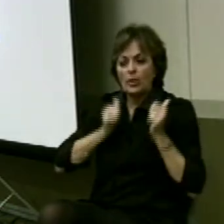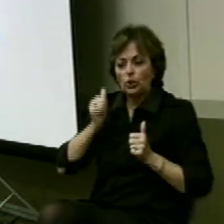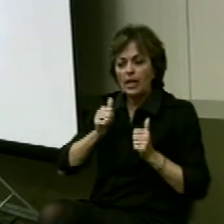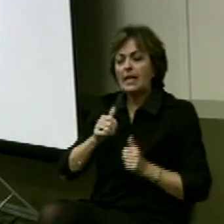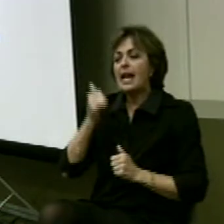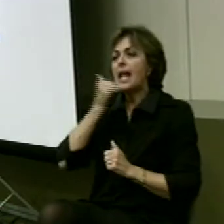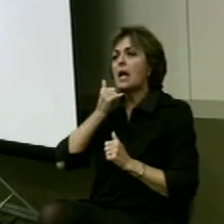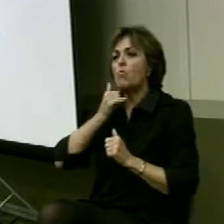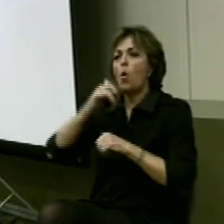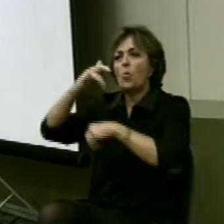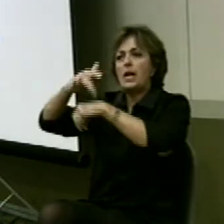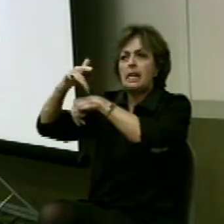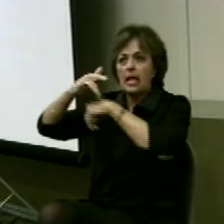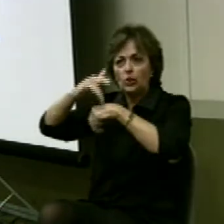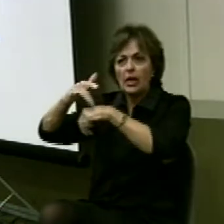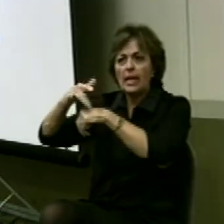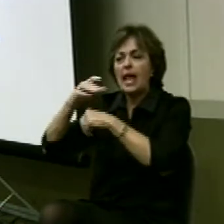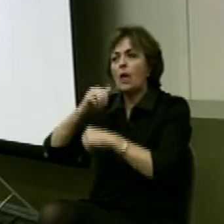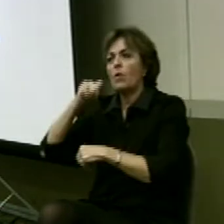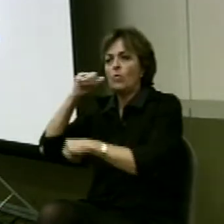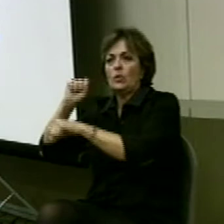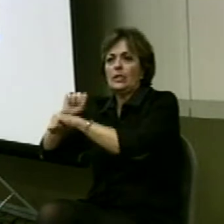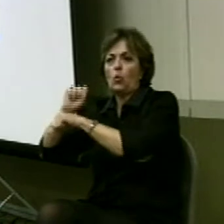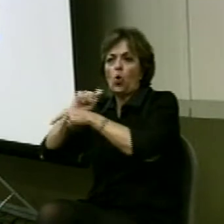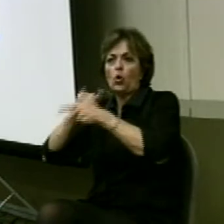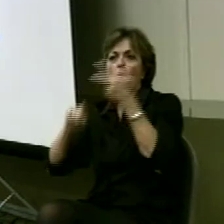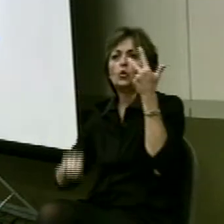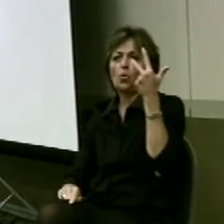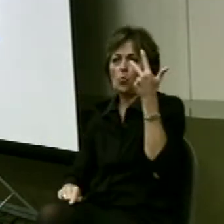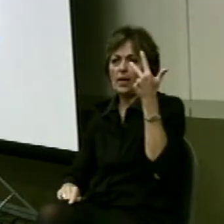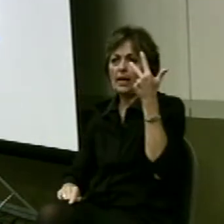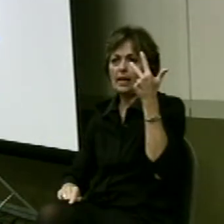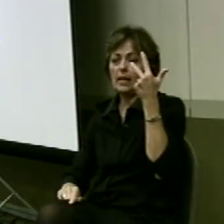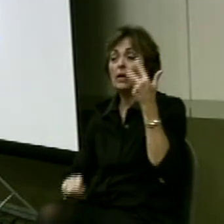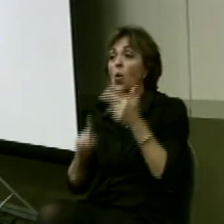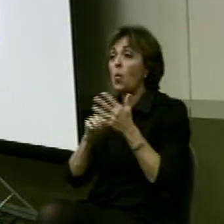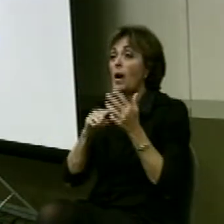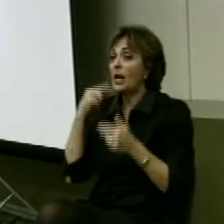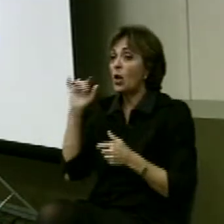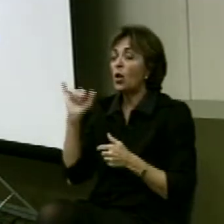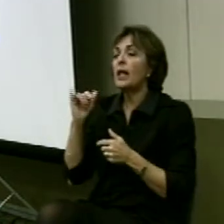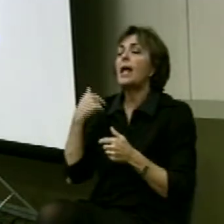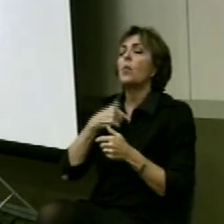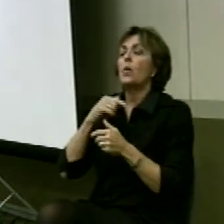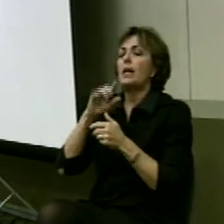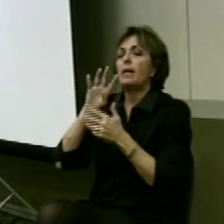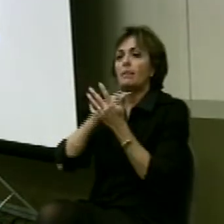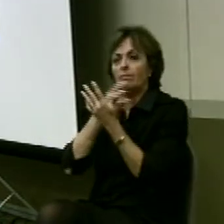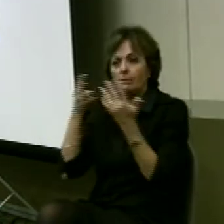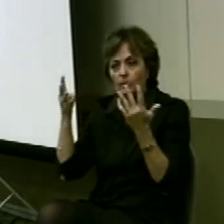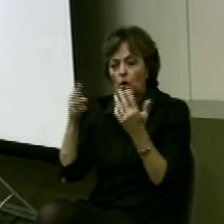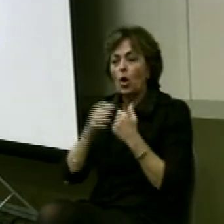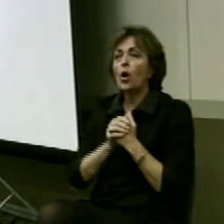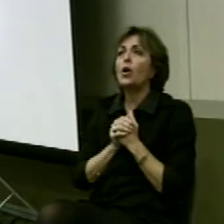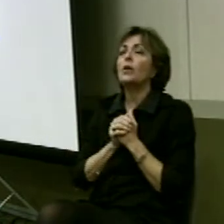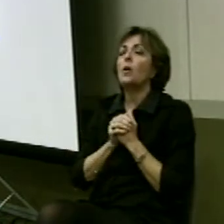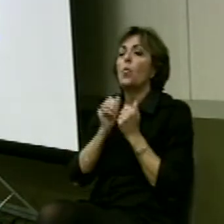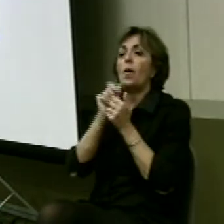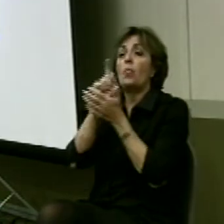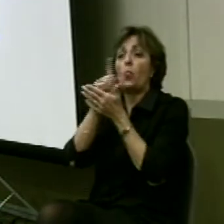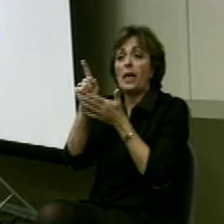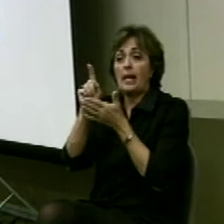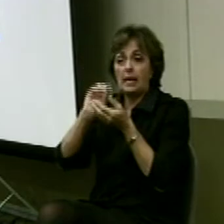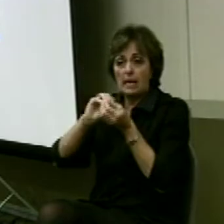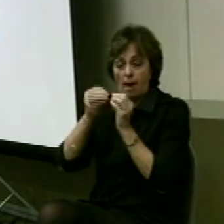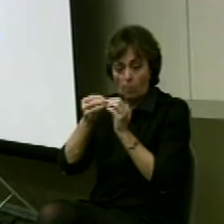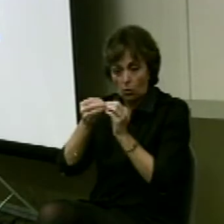areas: aggression, inappropriate touching, and refusal to do work. Okay, so then what did that look like? We made a